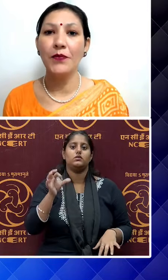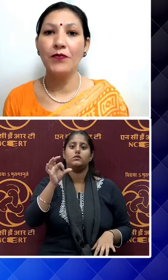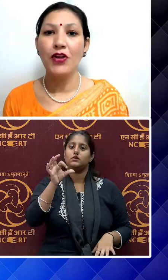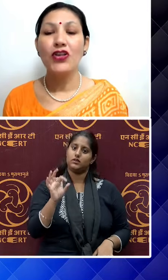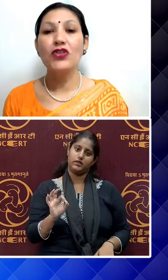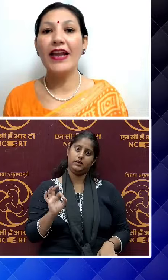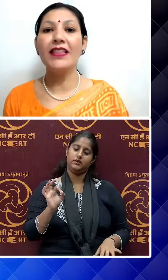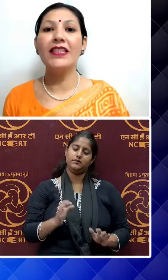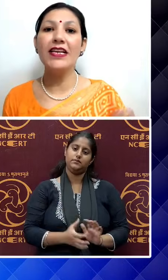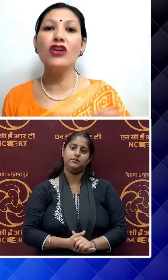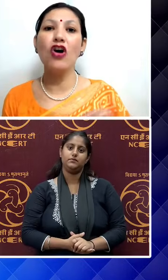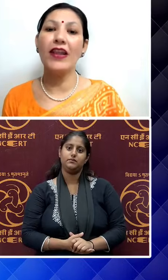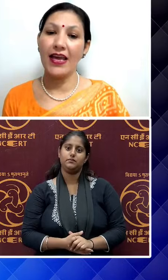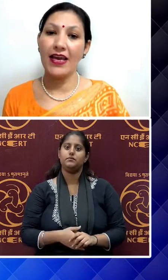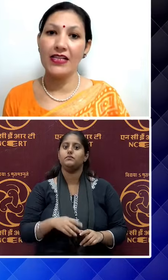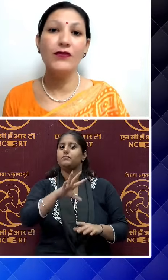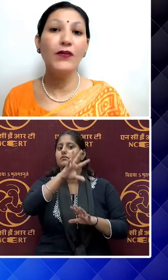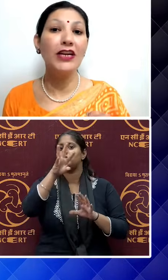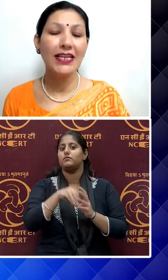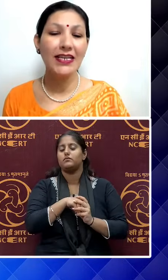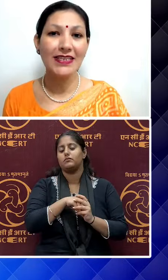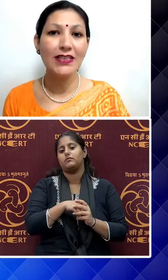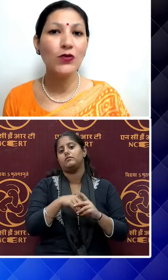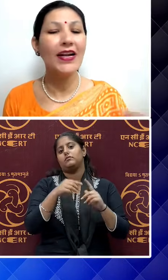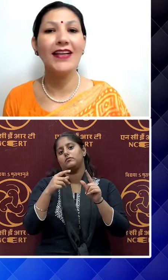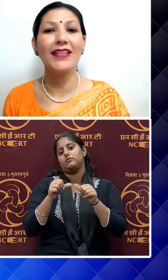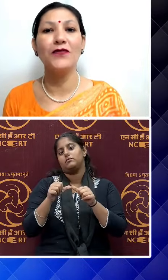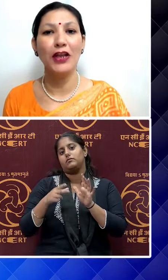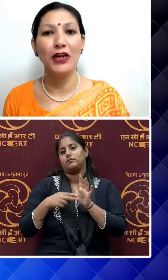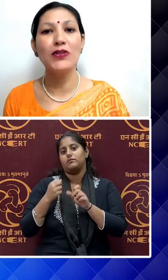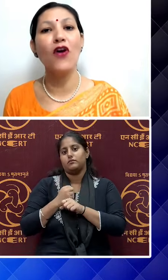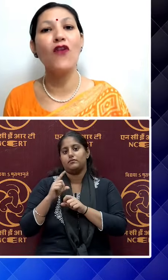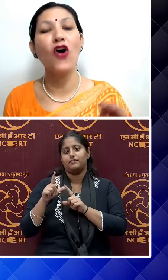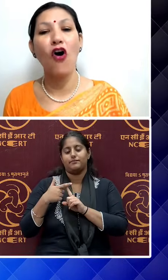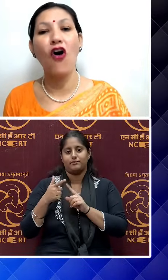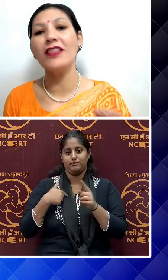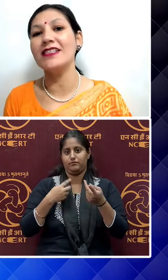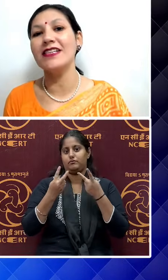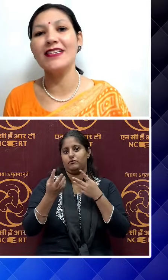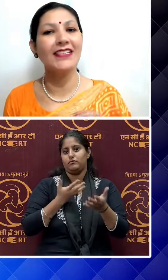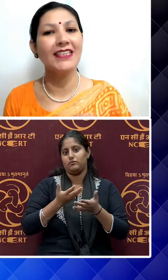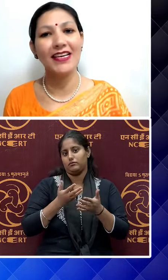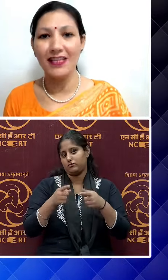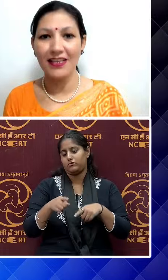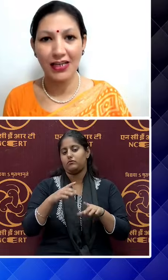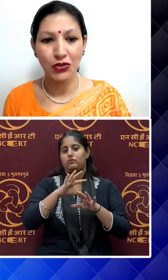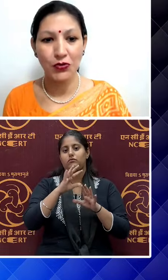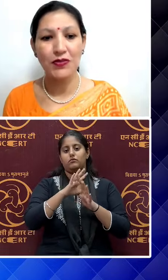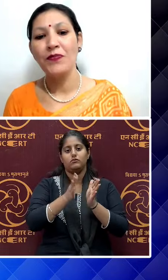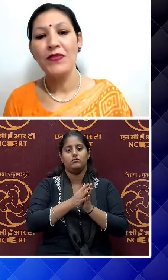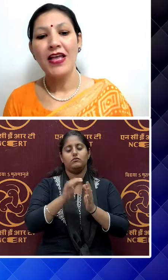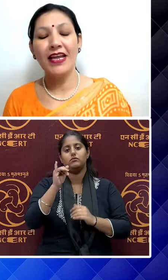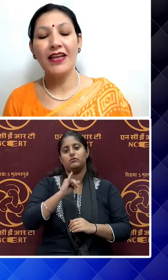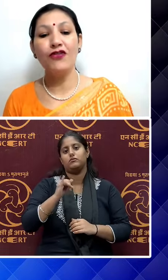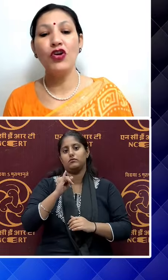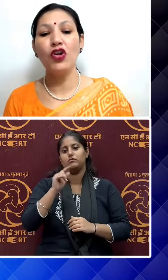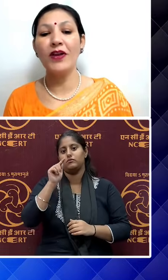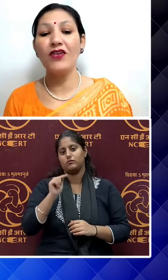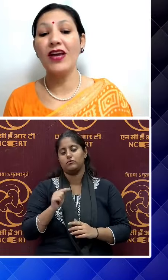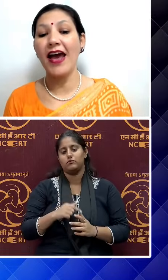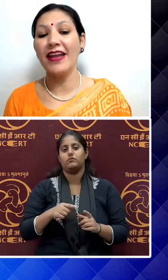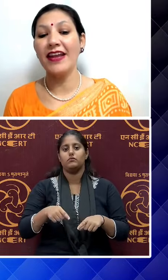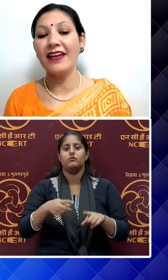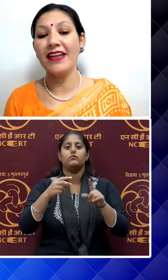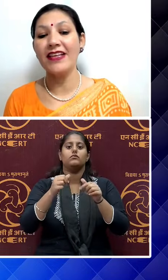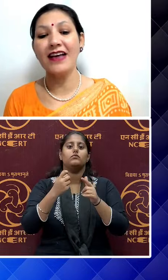degree. So at these all angles, we will discuss what are the values of all the 6 T ratios. Then